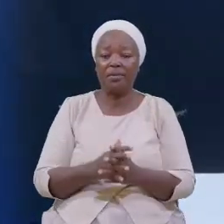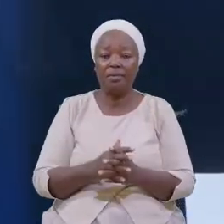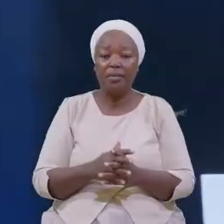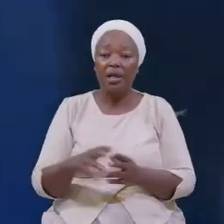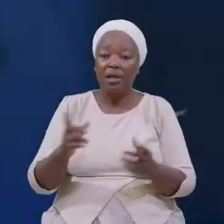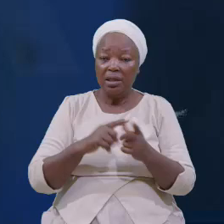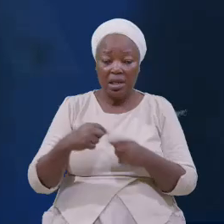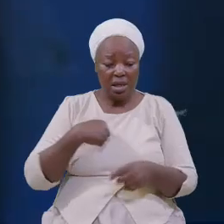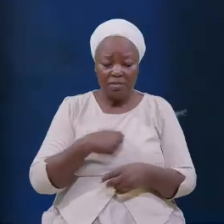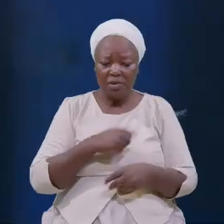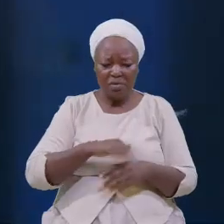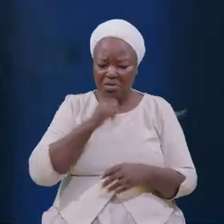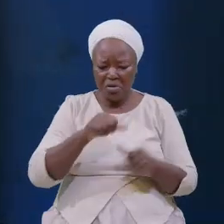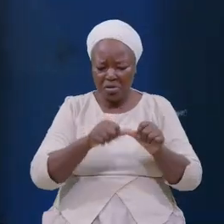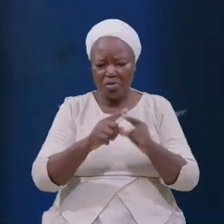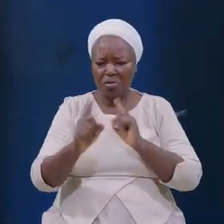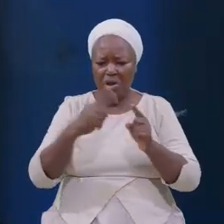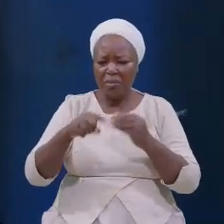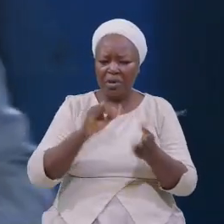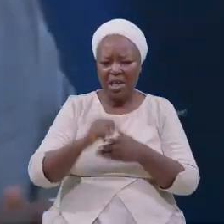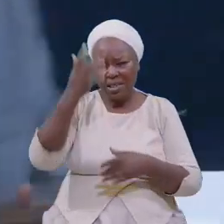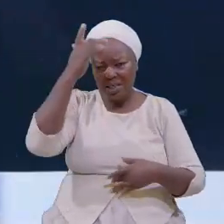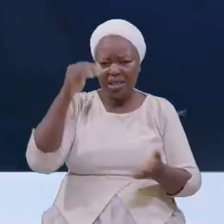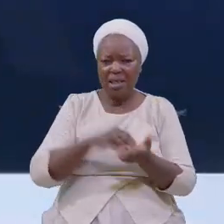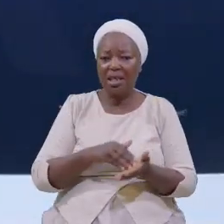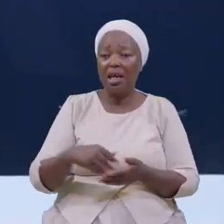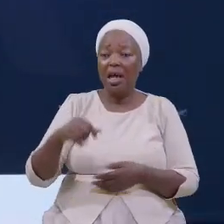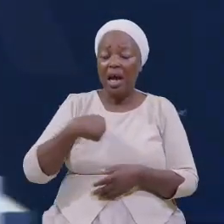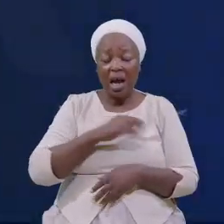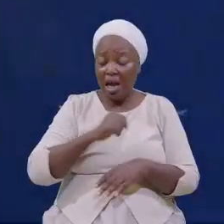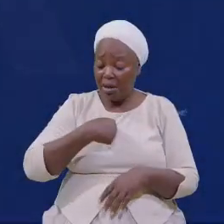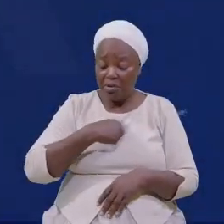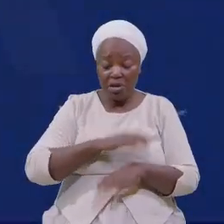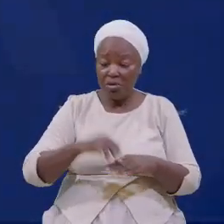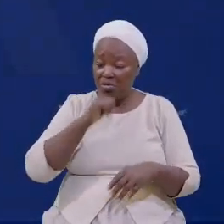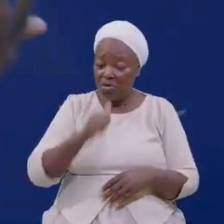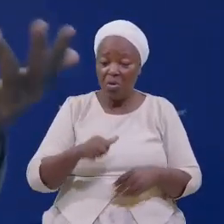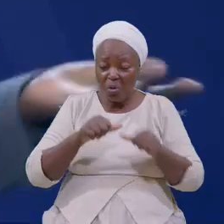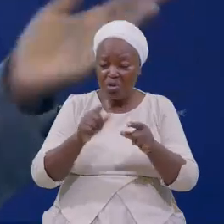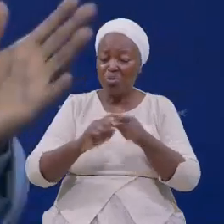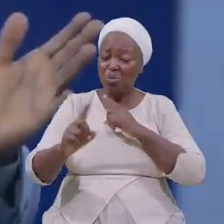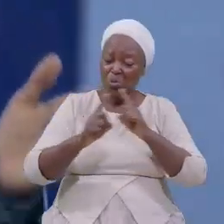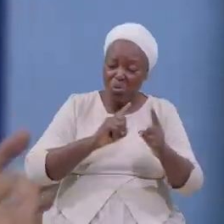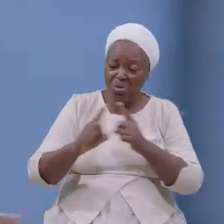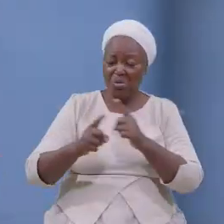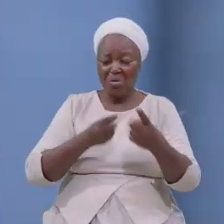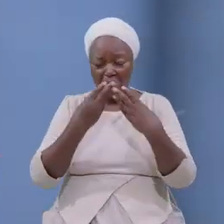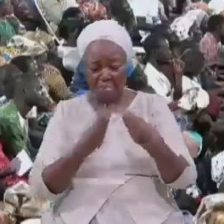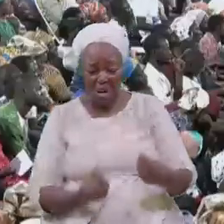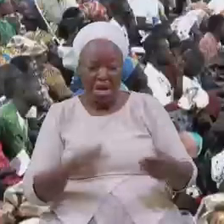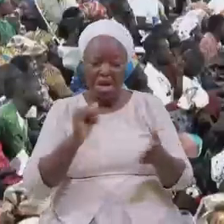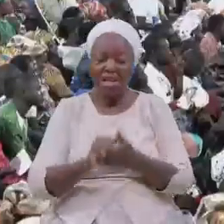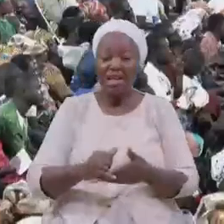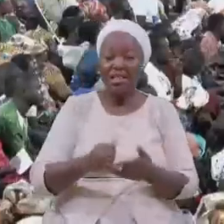keep talking about the sickness. I don't keep on nursing, nurturing the